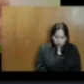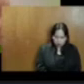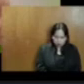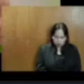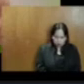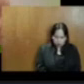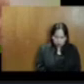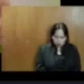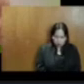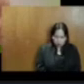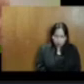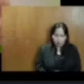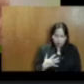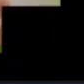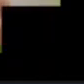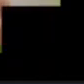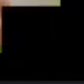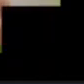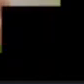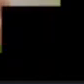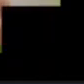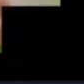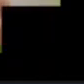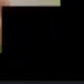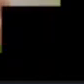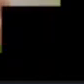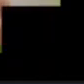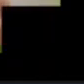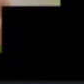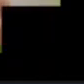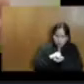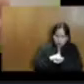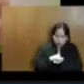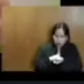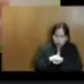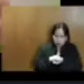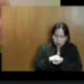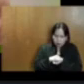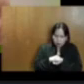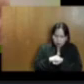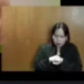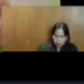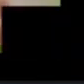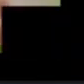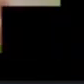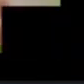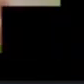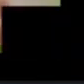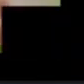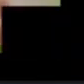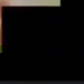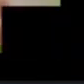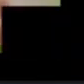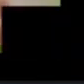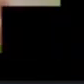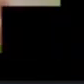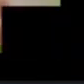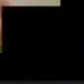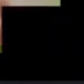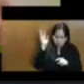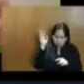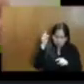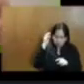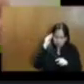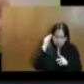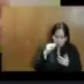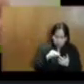Yeah, this has been mentioned that we have to pursue collaboration. So that's, I think, one very important thing for us in the government, especially